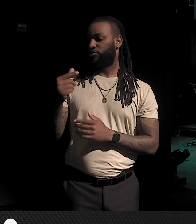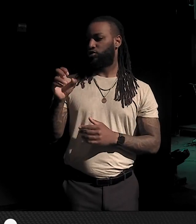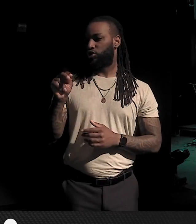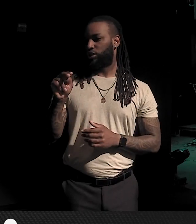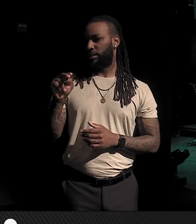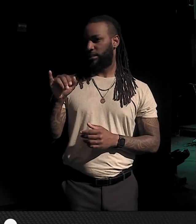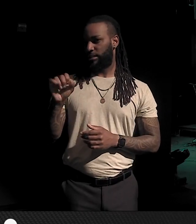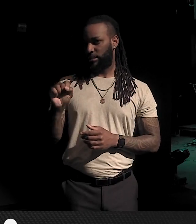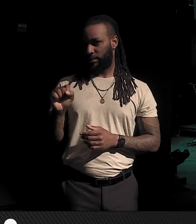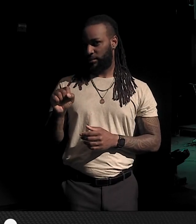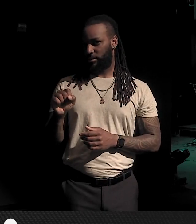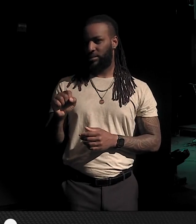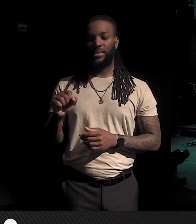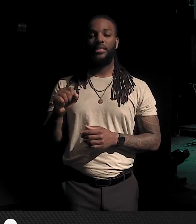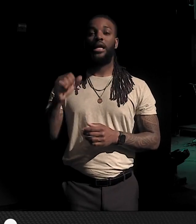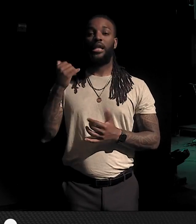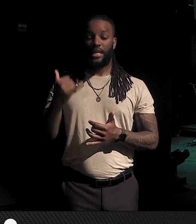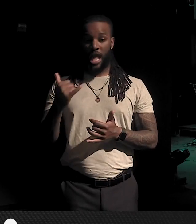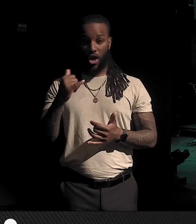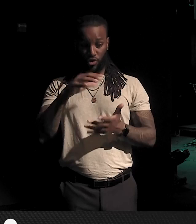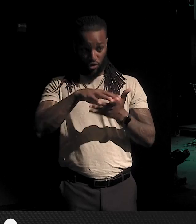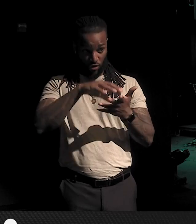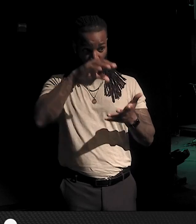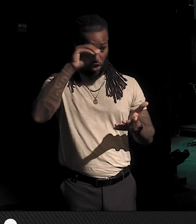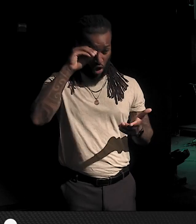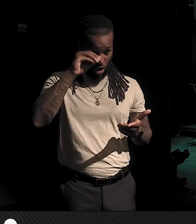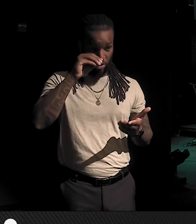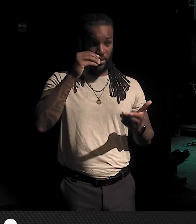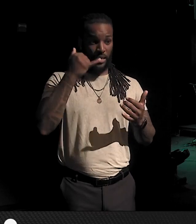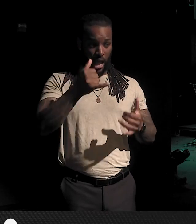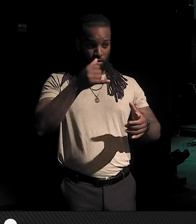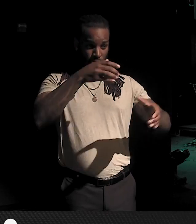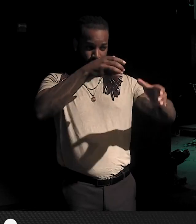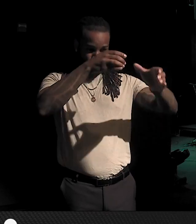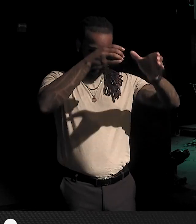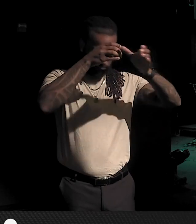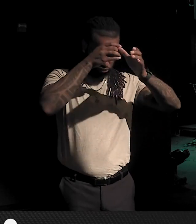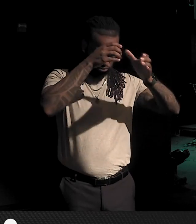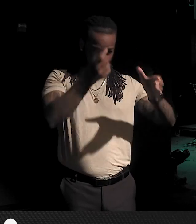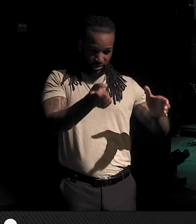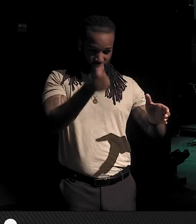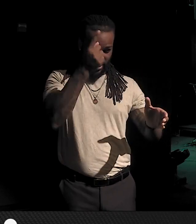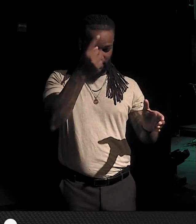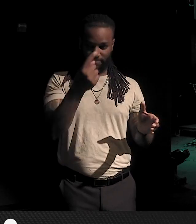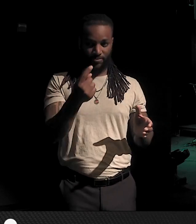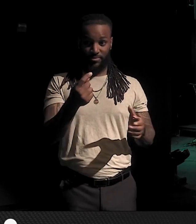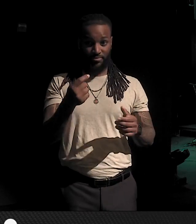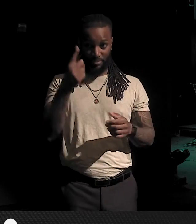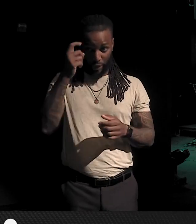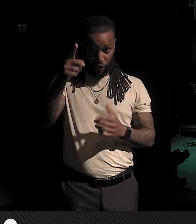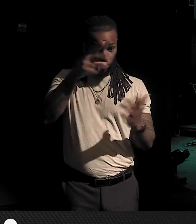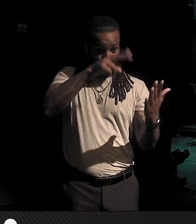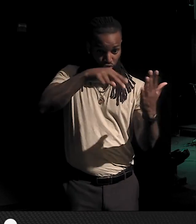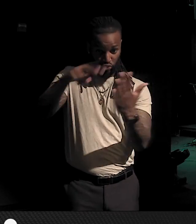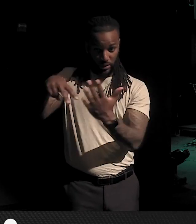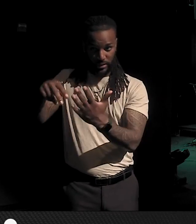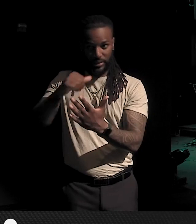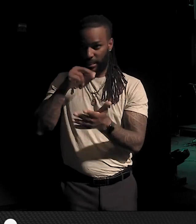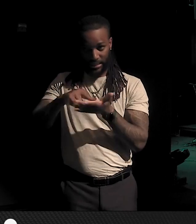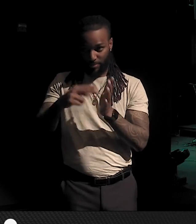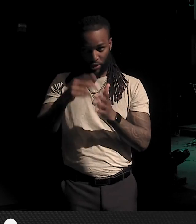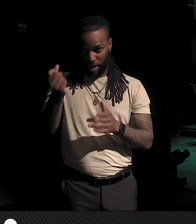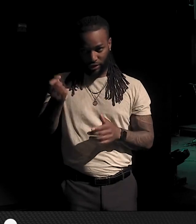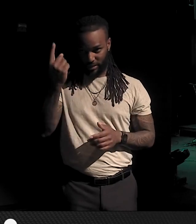mean because you have all that knowledge that you have all that kind of understanding. Same thing with today. I'm going to teach out of the book of